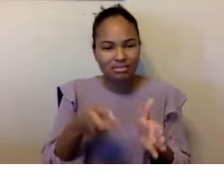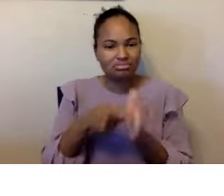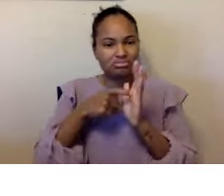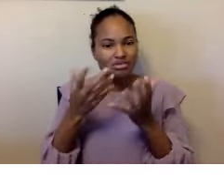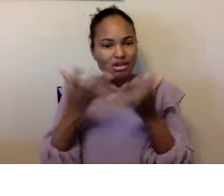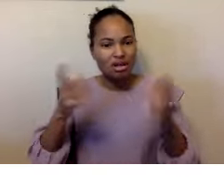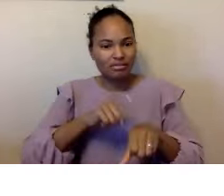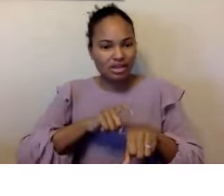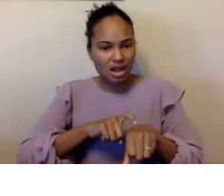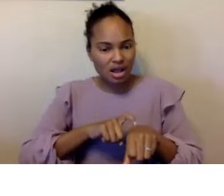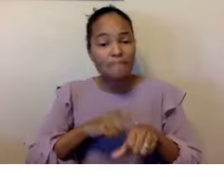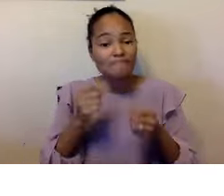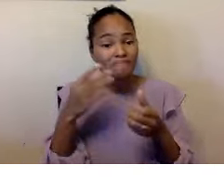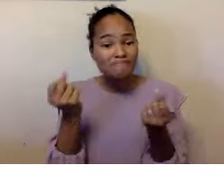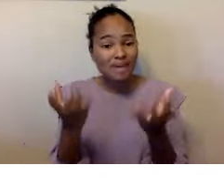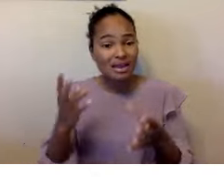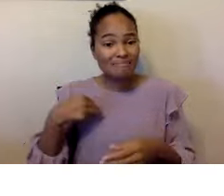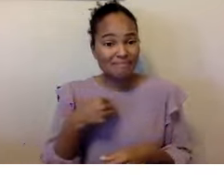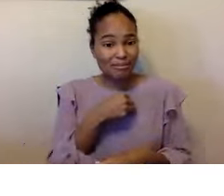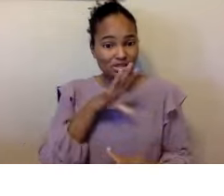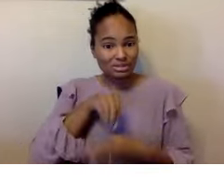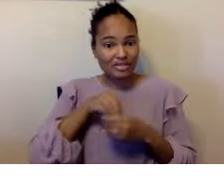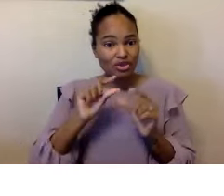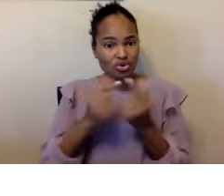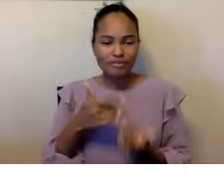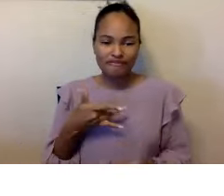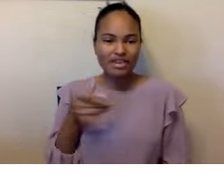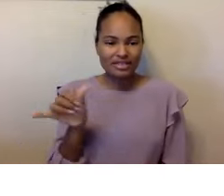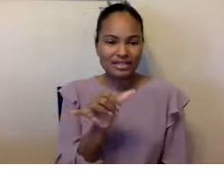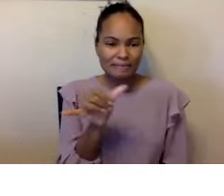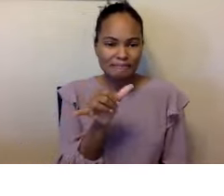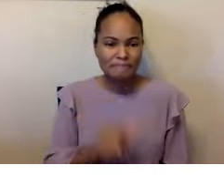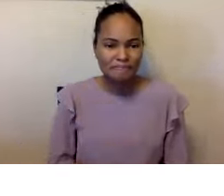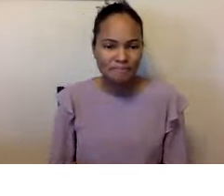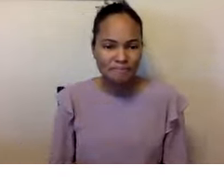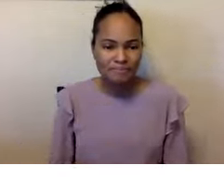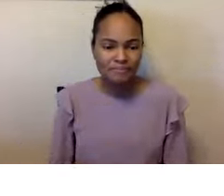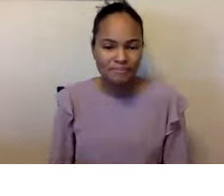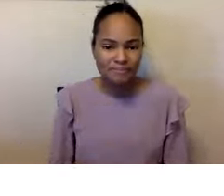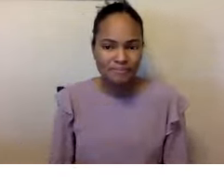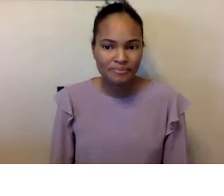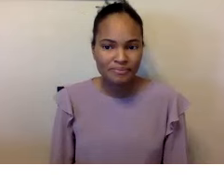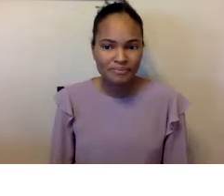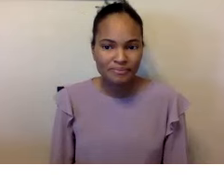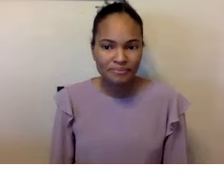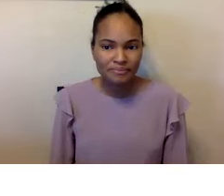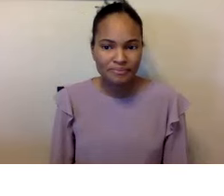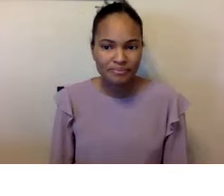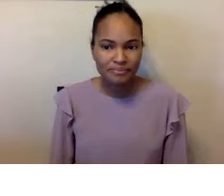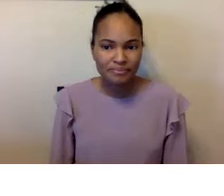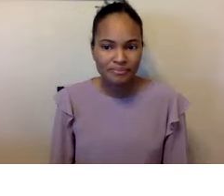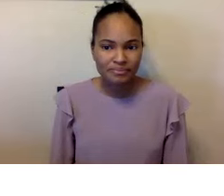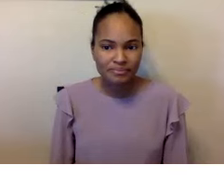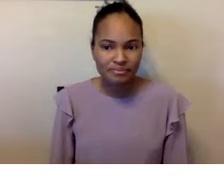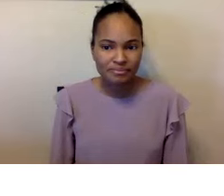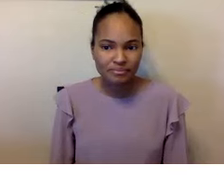our group fall away from their involvement with